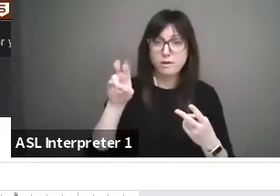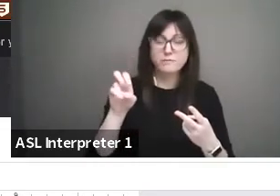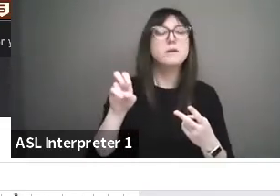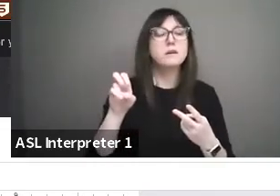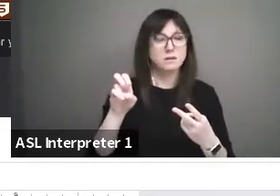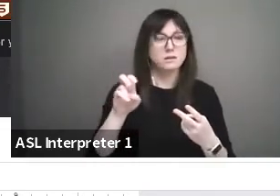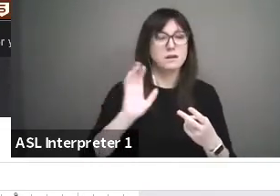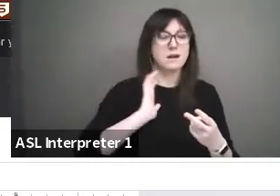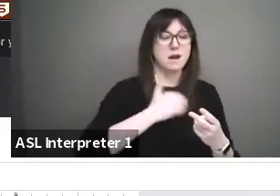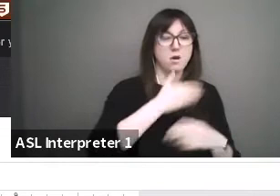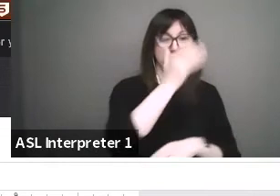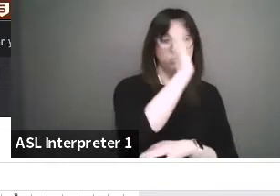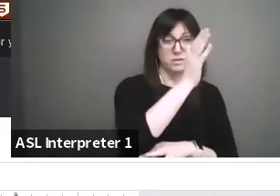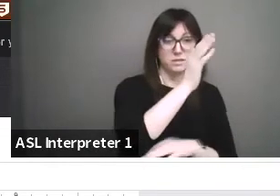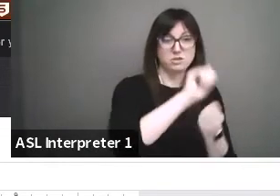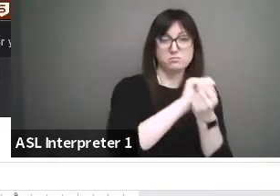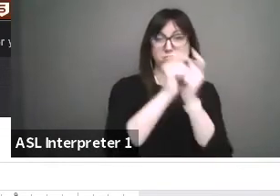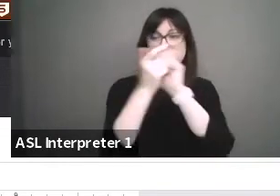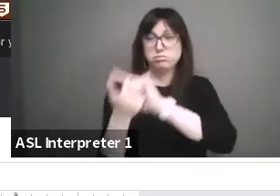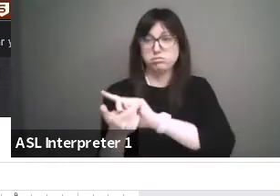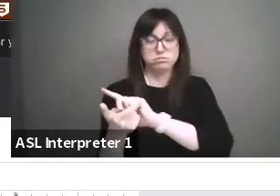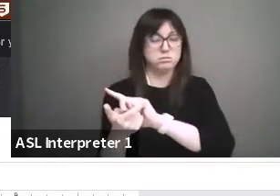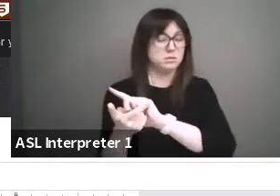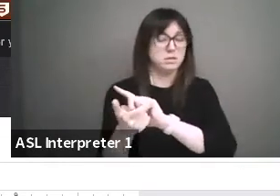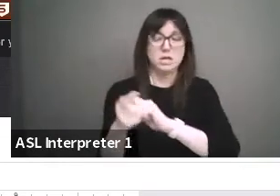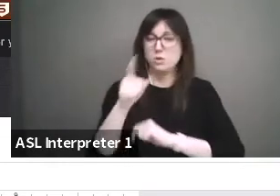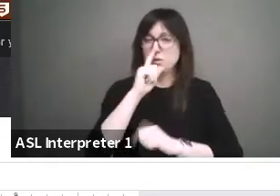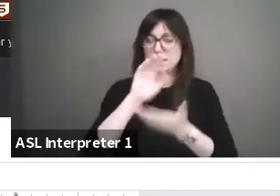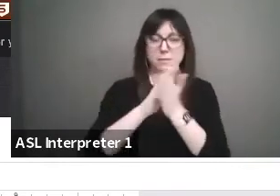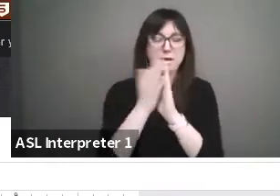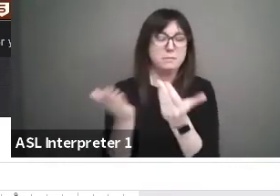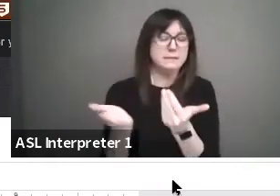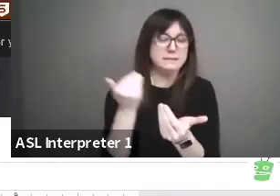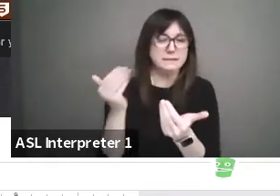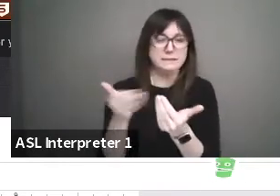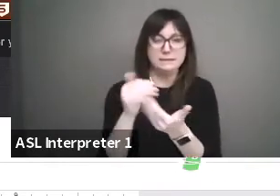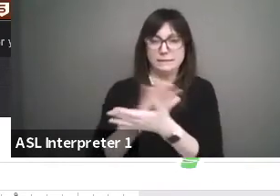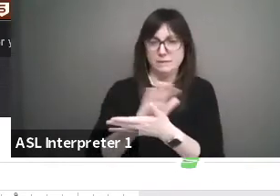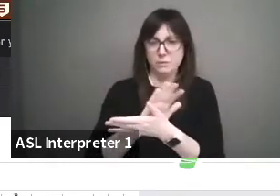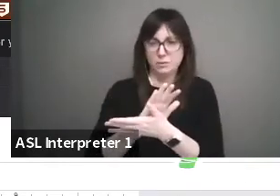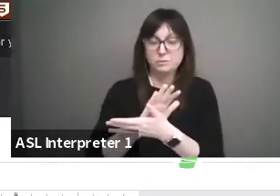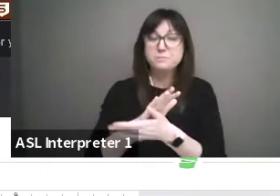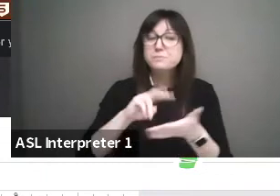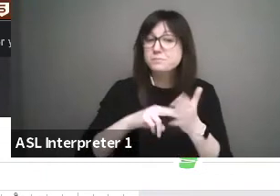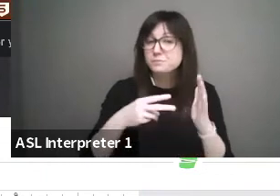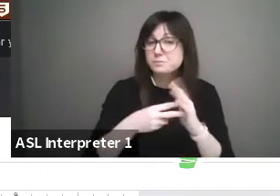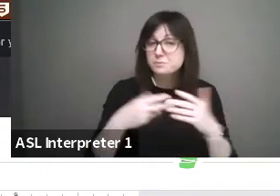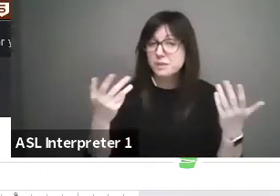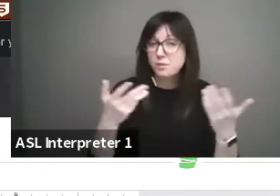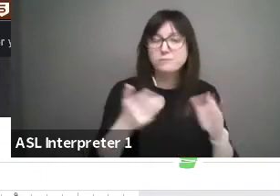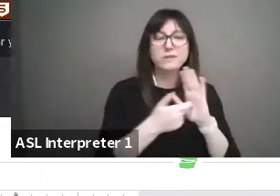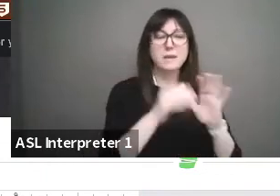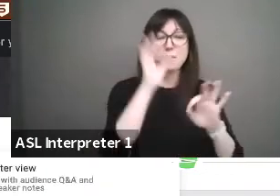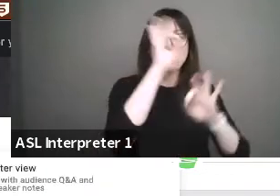our presentations into easy video creation. What I mean by that is for Google Slides, for